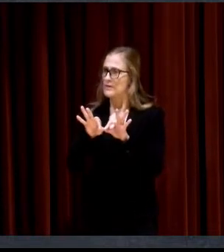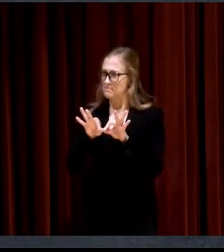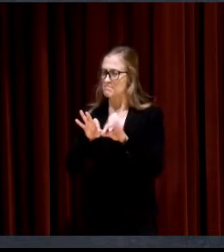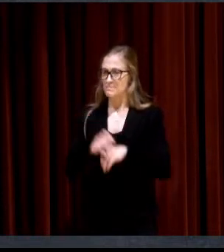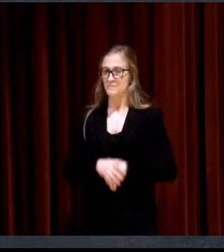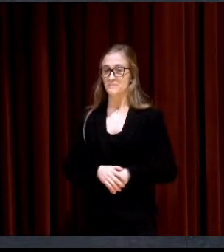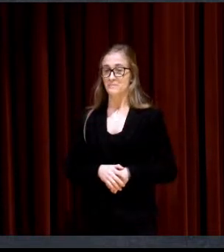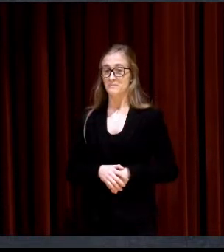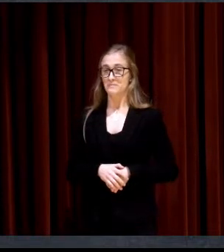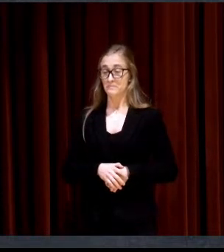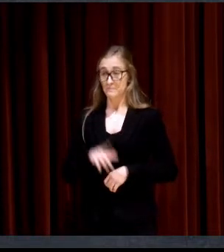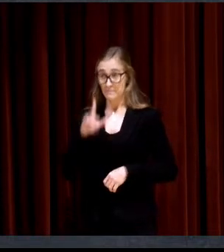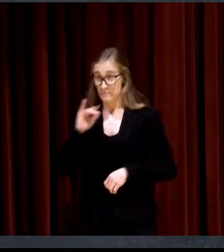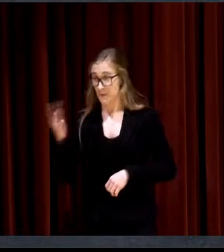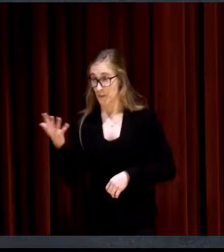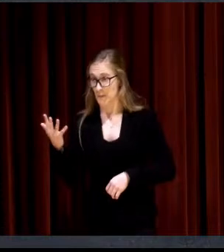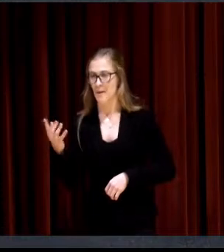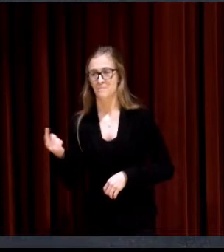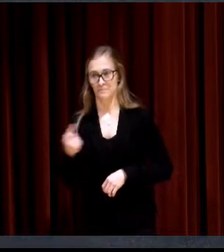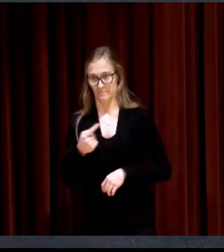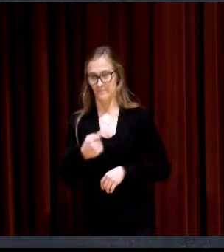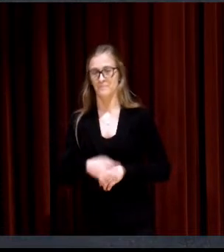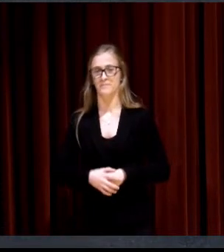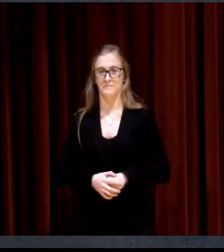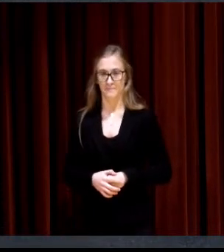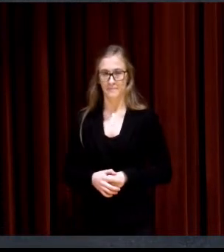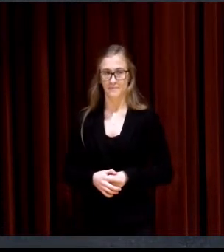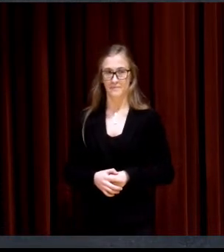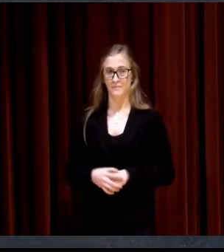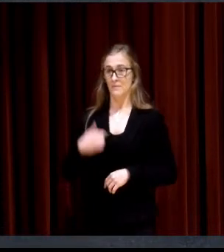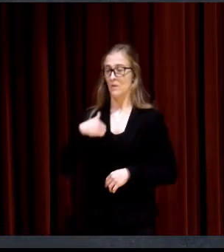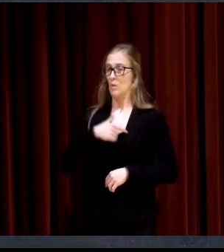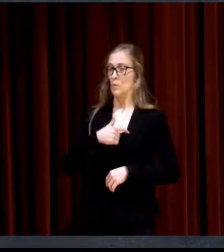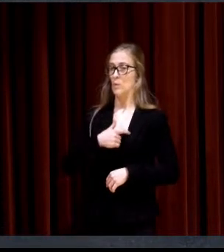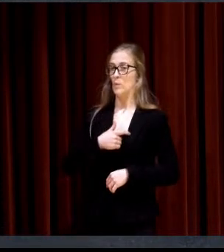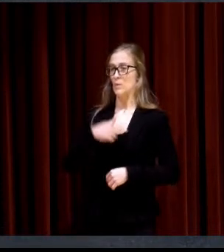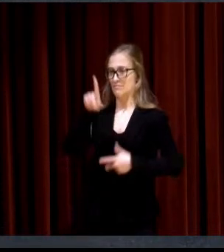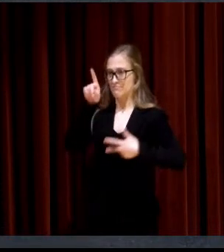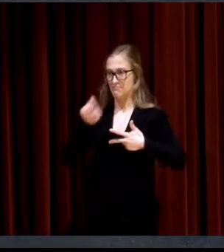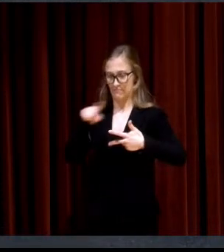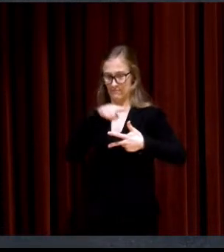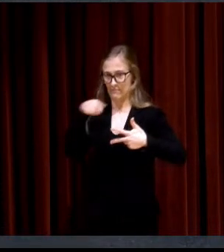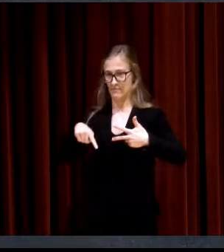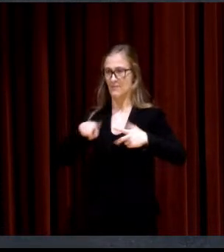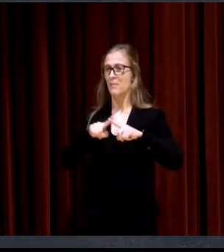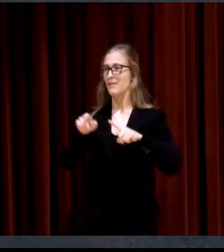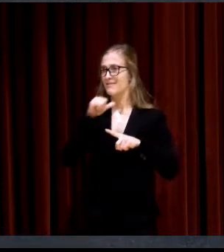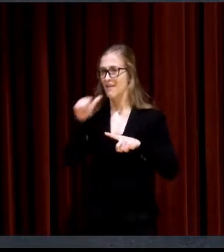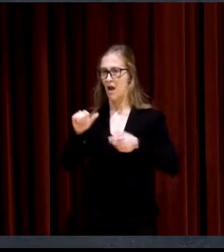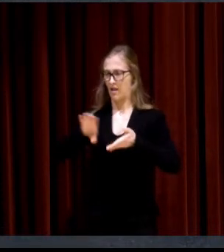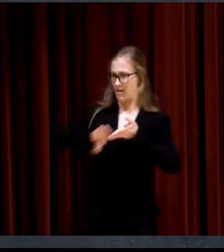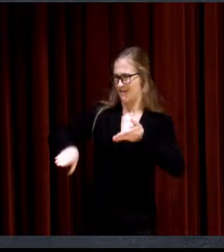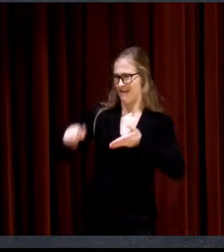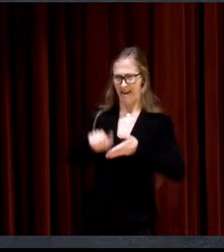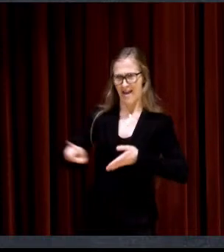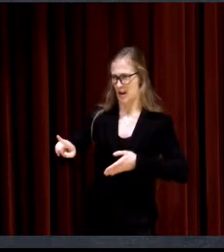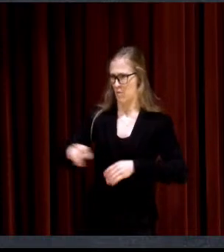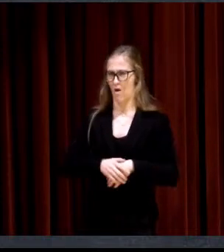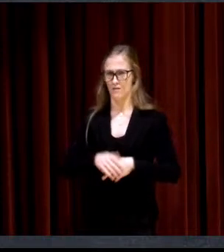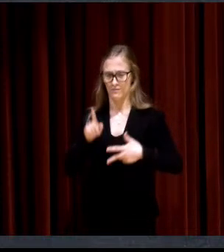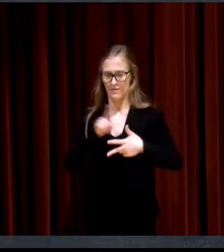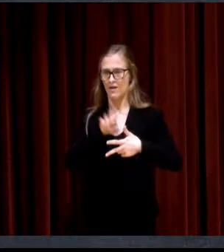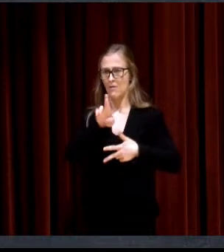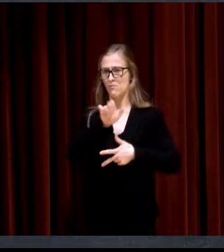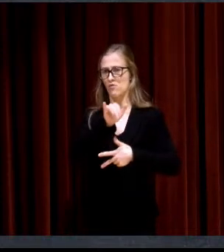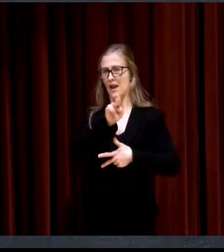So here's what this structure or this framework looks like. We're asking the big three, but we're certainly not excluding anyone. So that big three would be